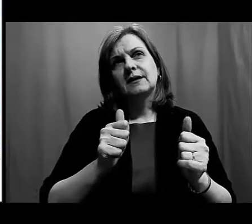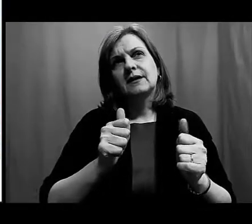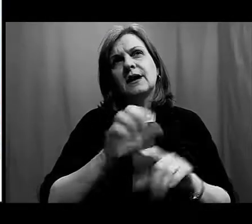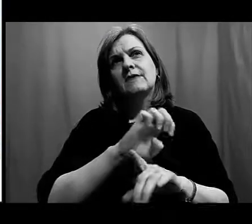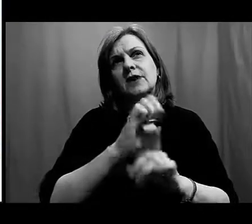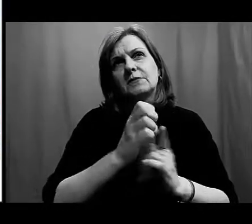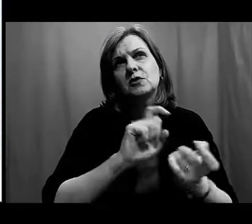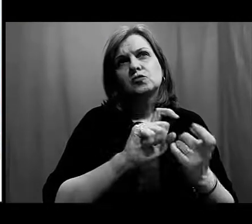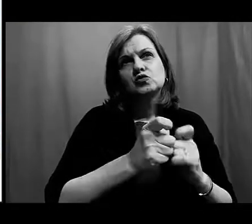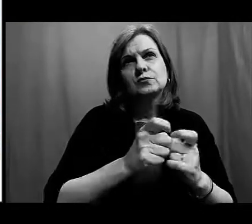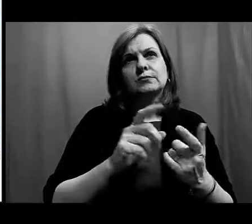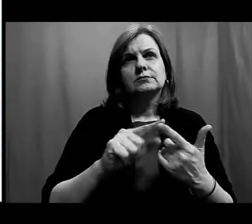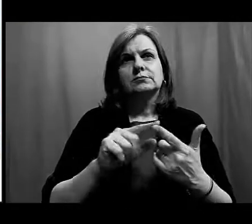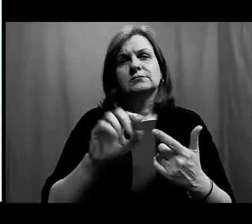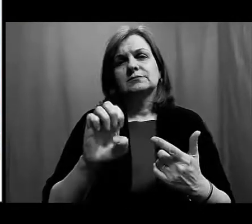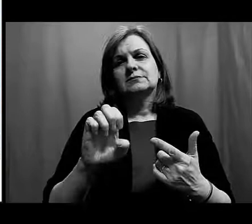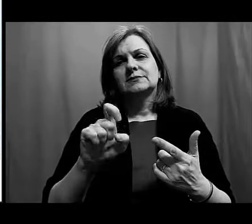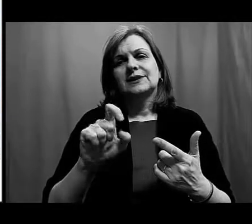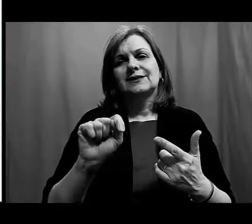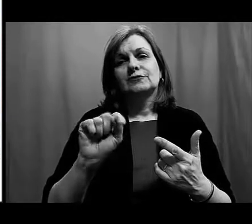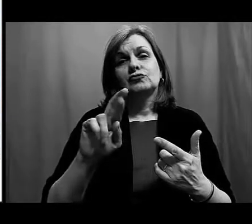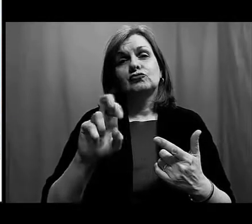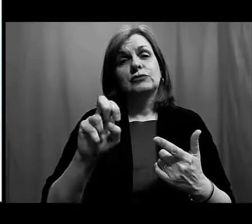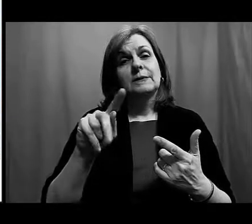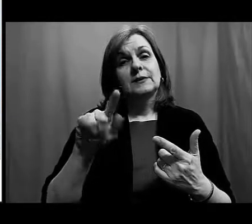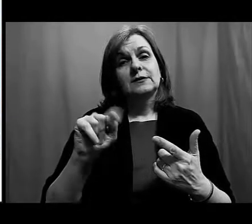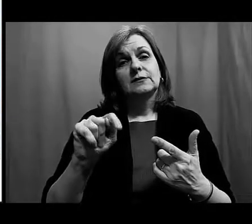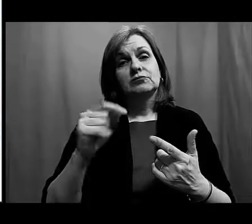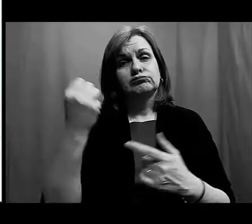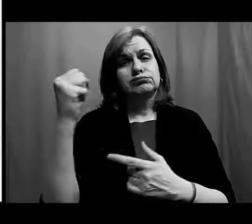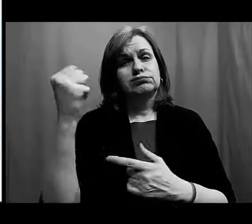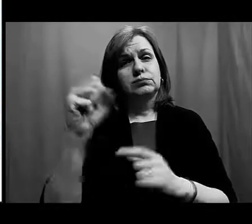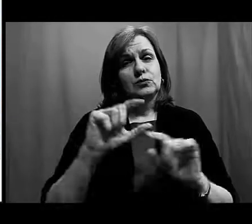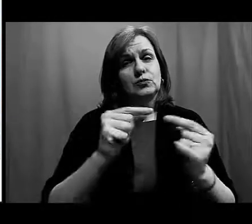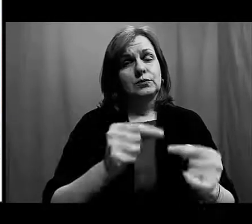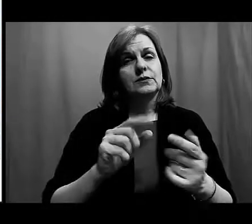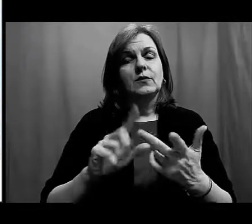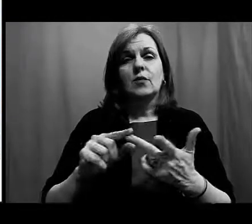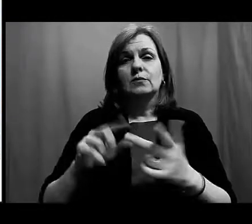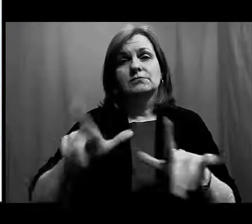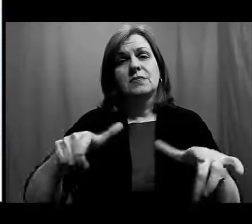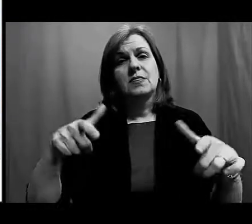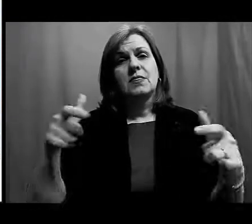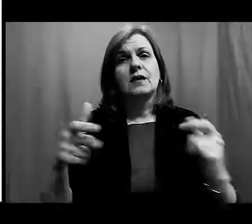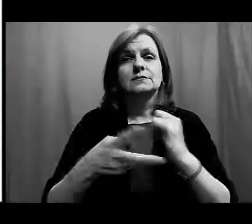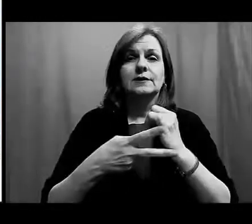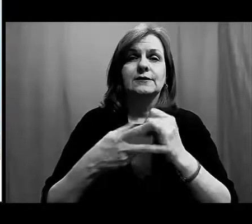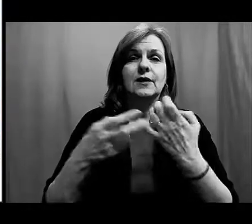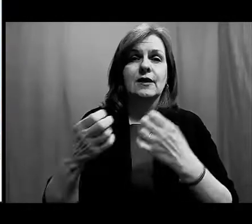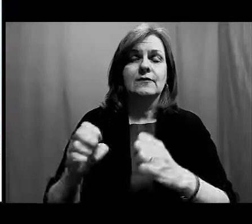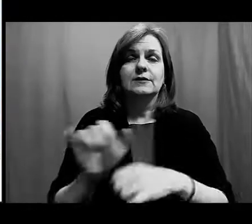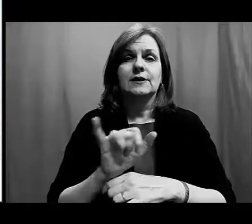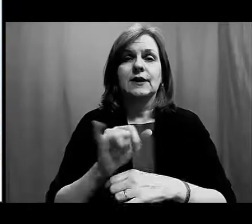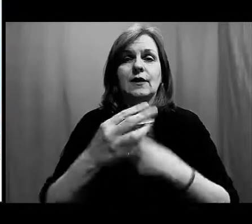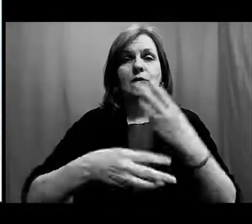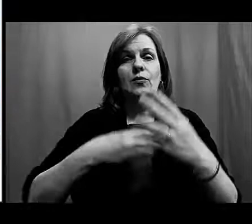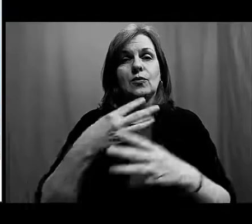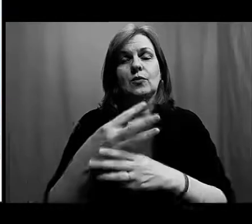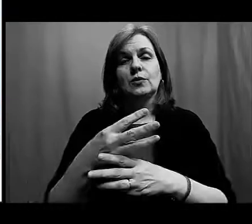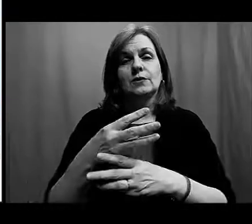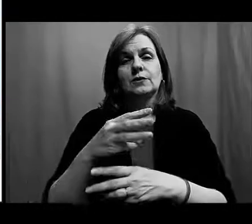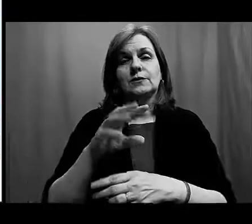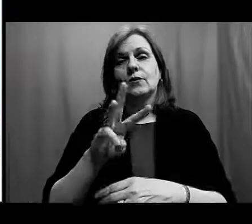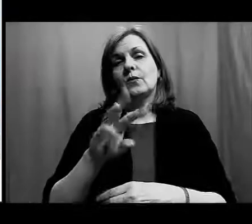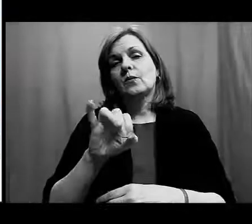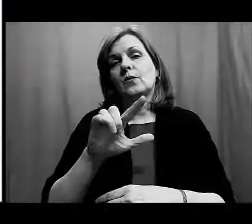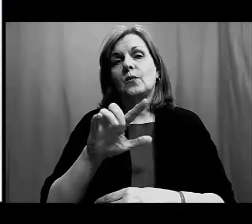environmental groups, extremist movements, and some of them think about large biology conservation efforts, such as the